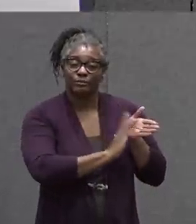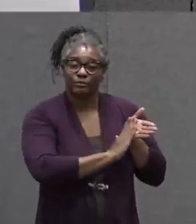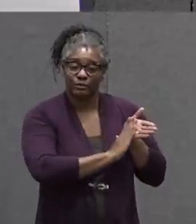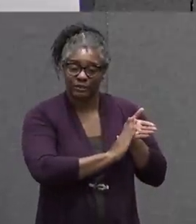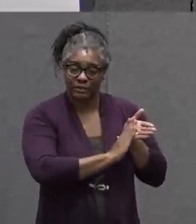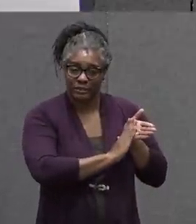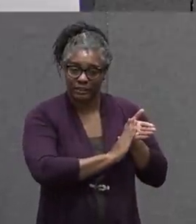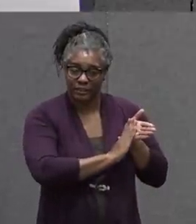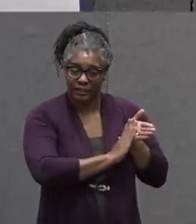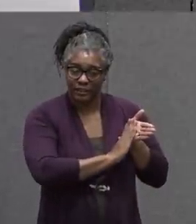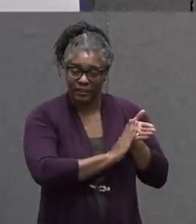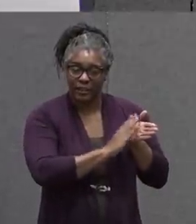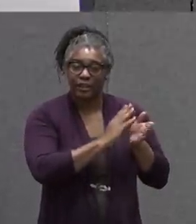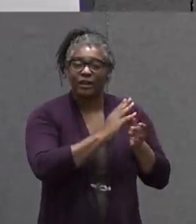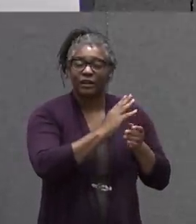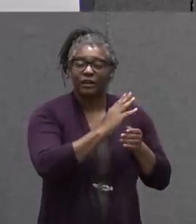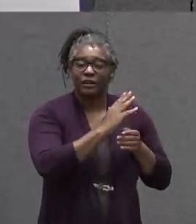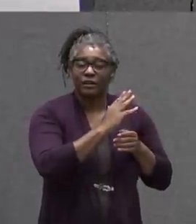places on my map.